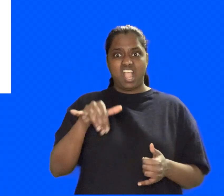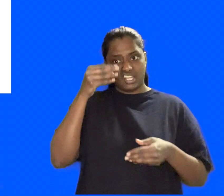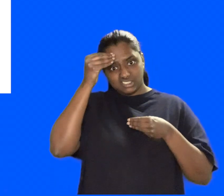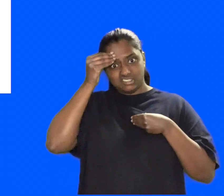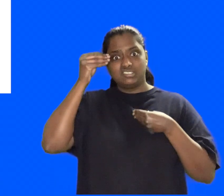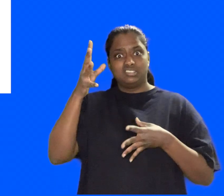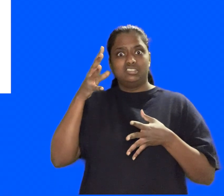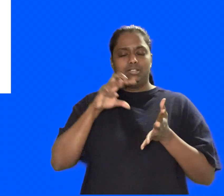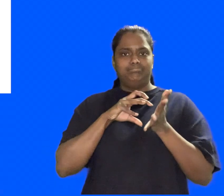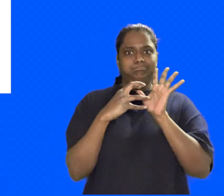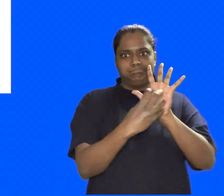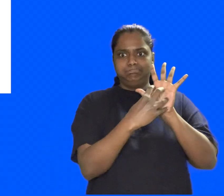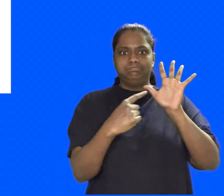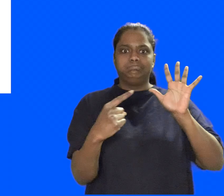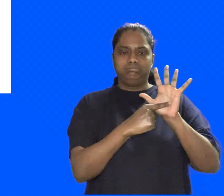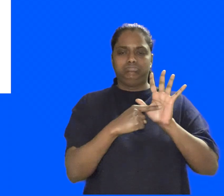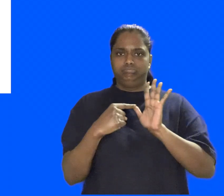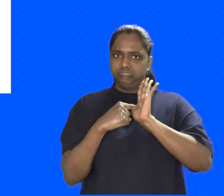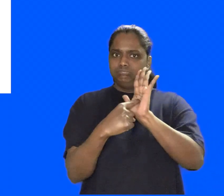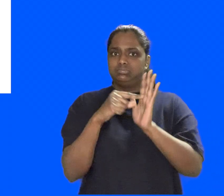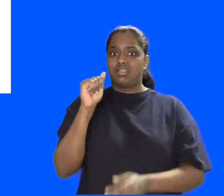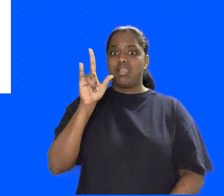right place to do so.